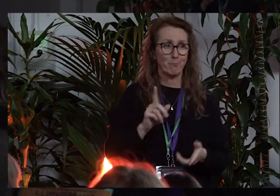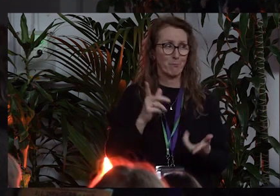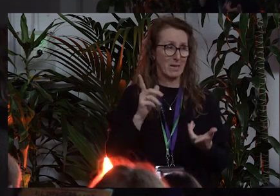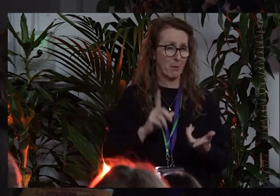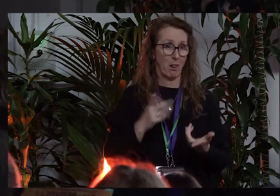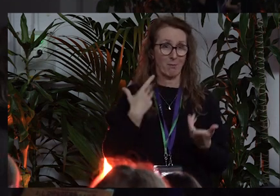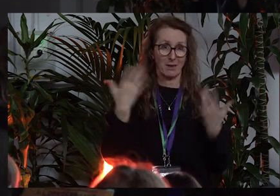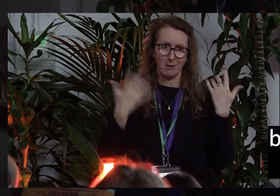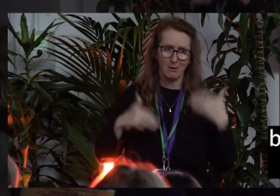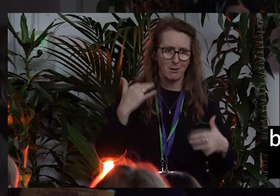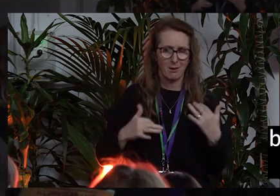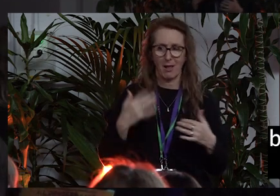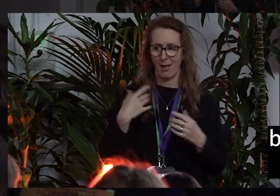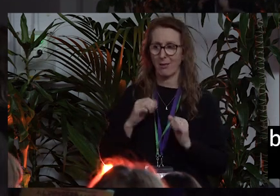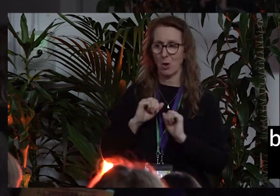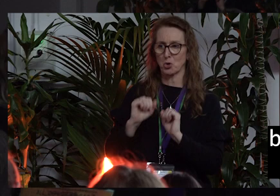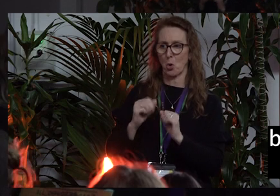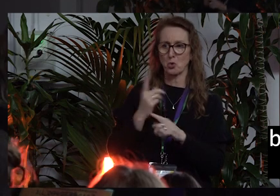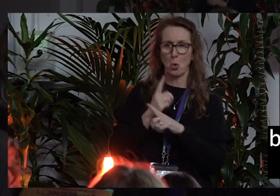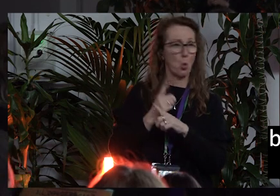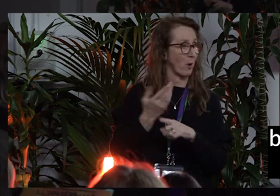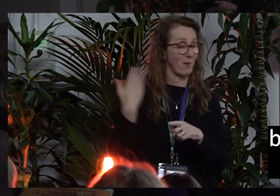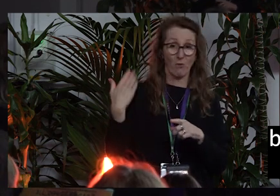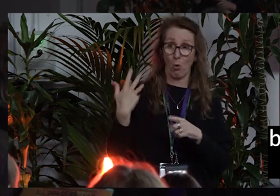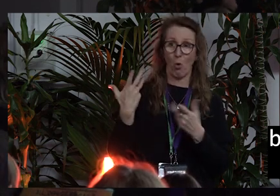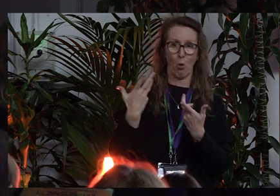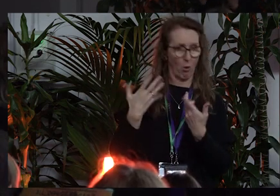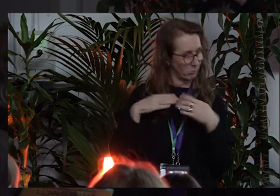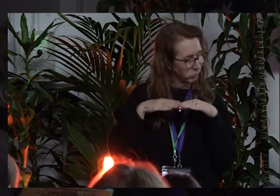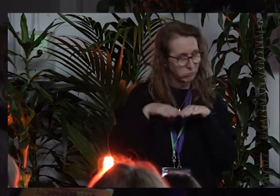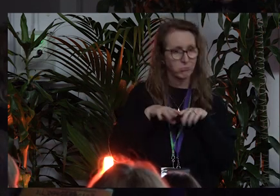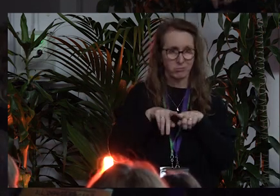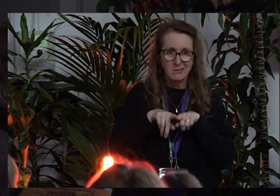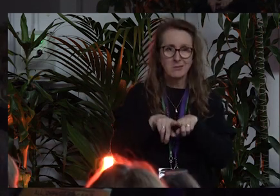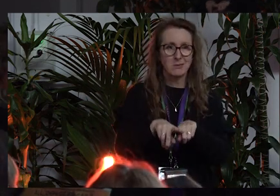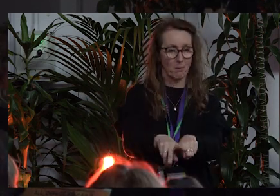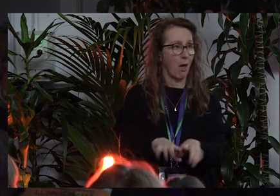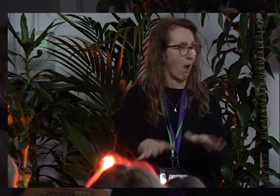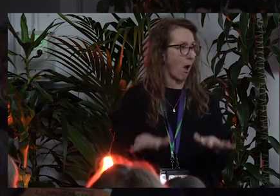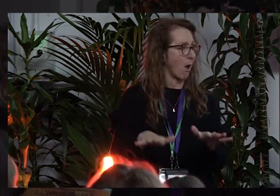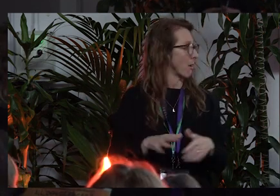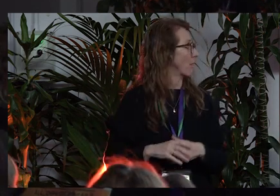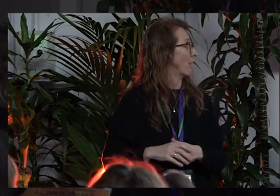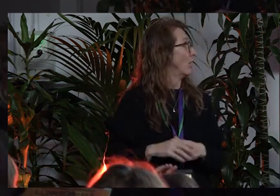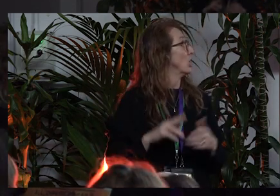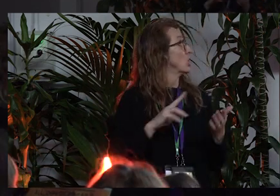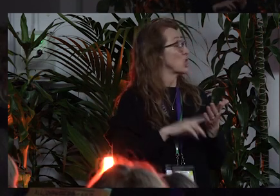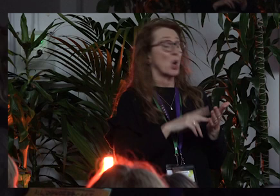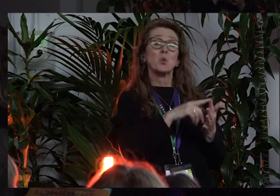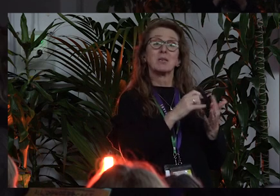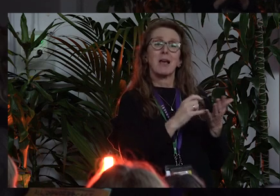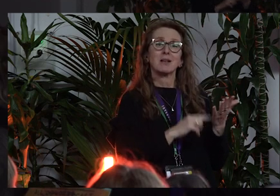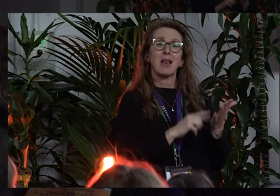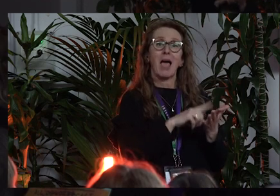really rung true, because I think a lot of our findings are very similar. So Nestle, in the end,